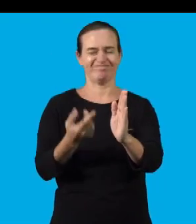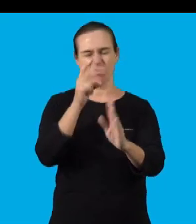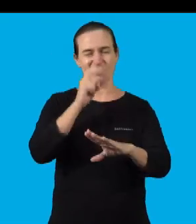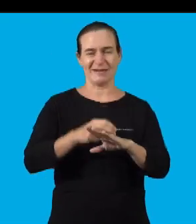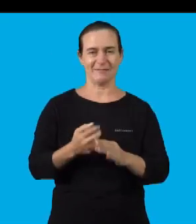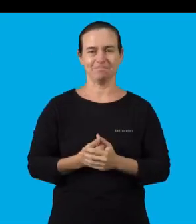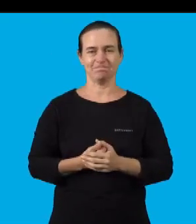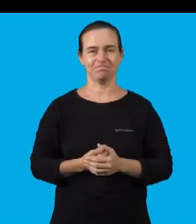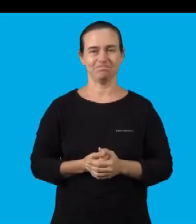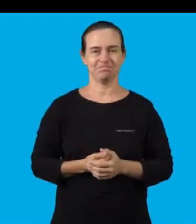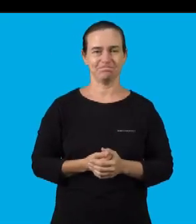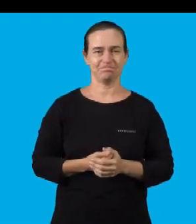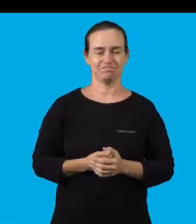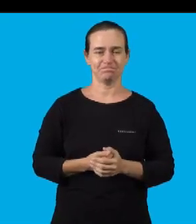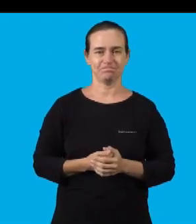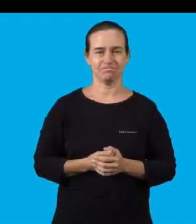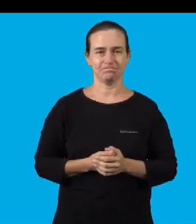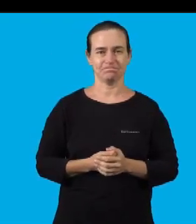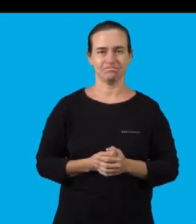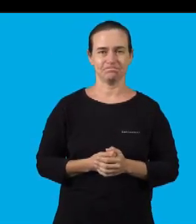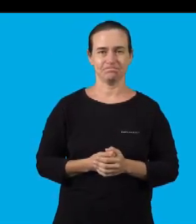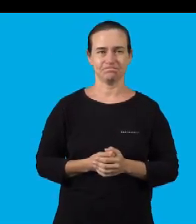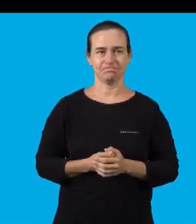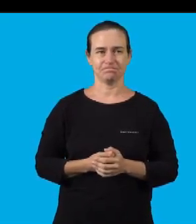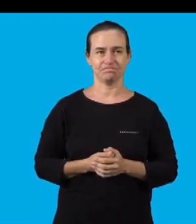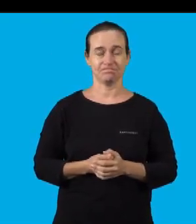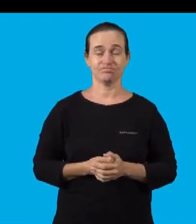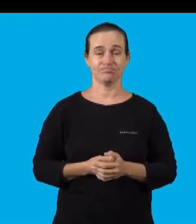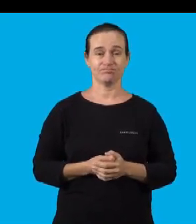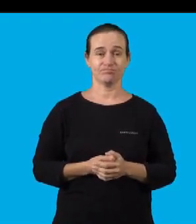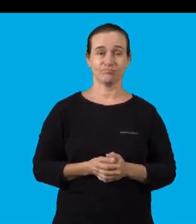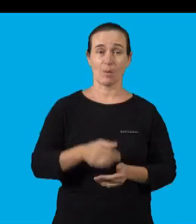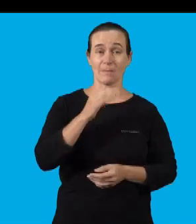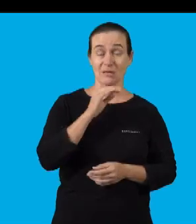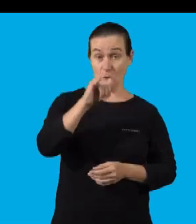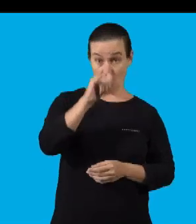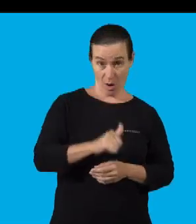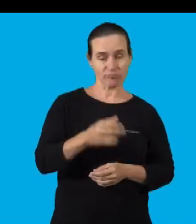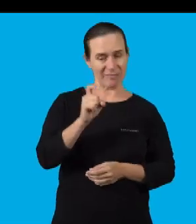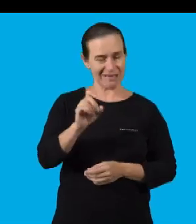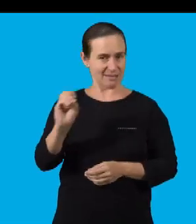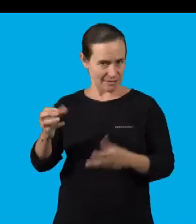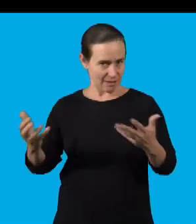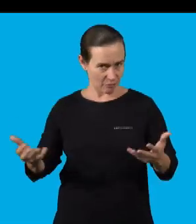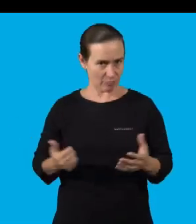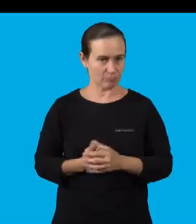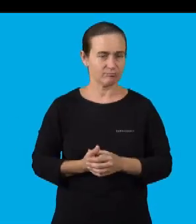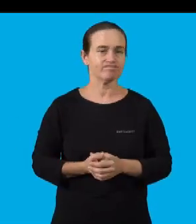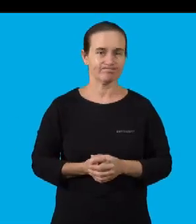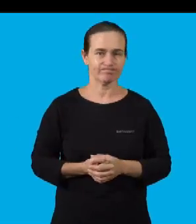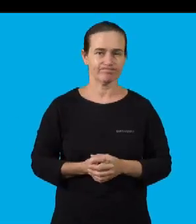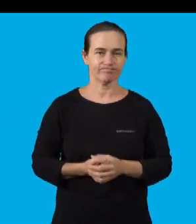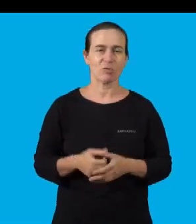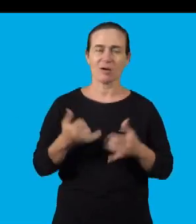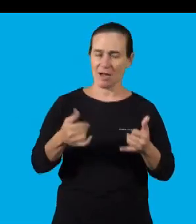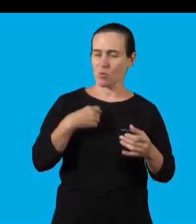these values. We can just use the information that we know. So a y-intercept, we know that x is equals to 0.